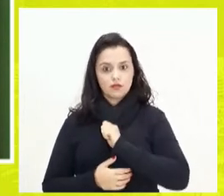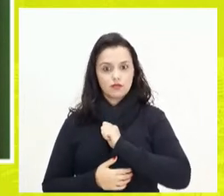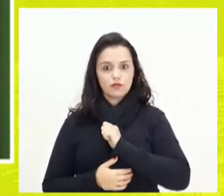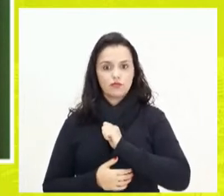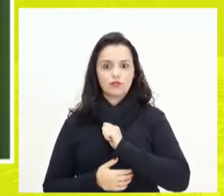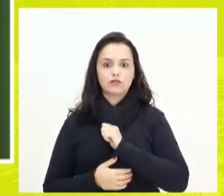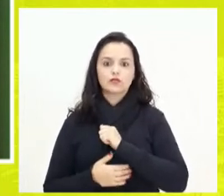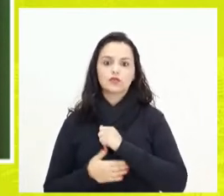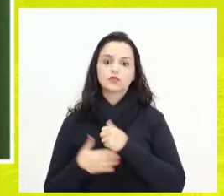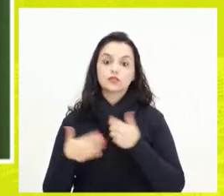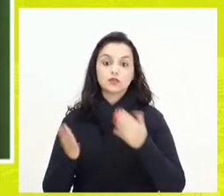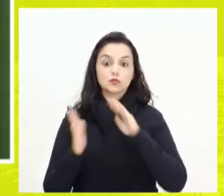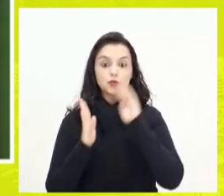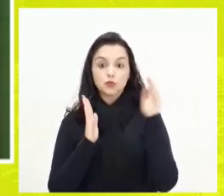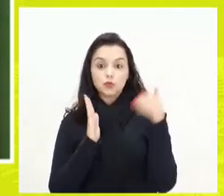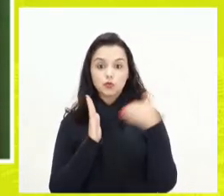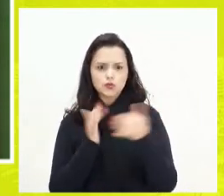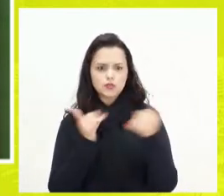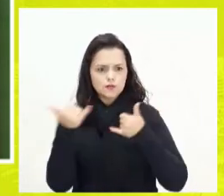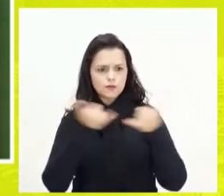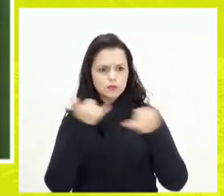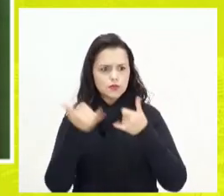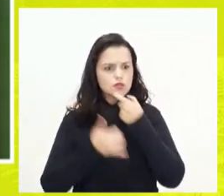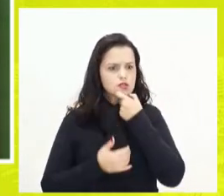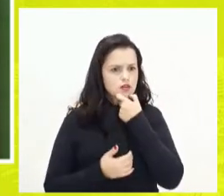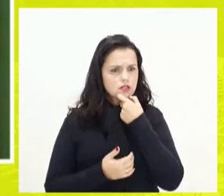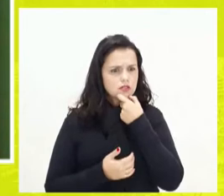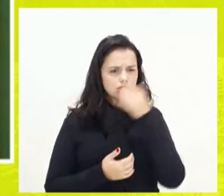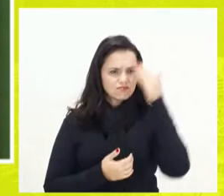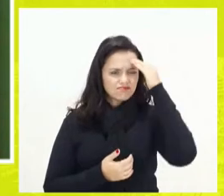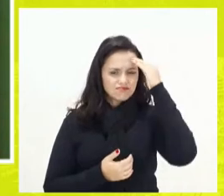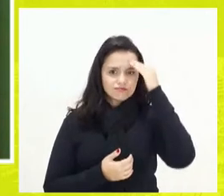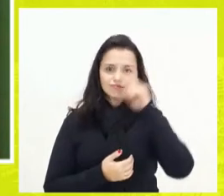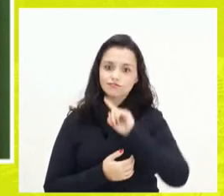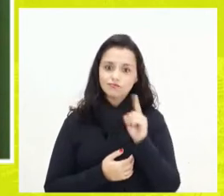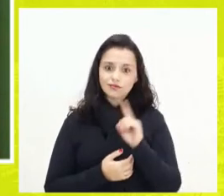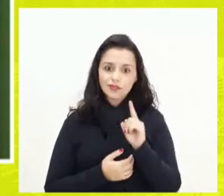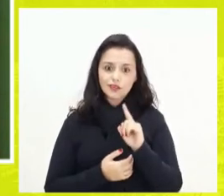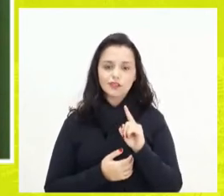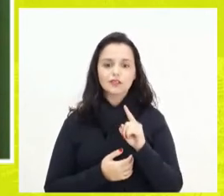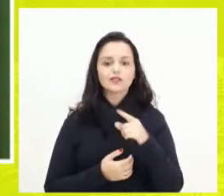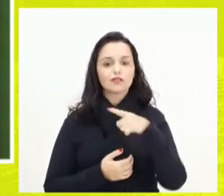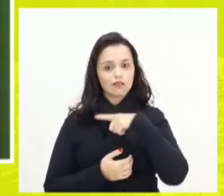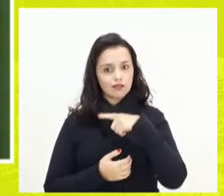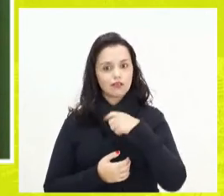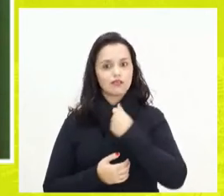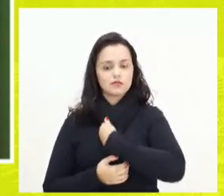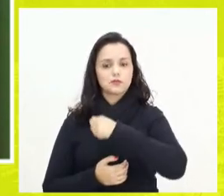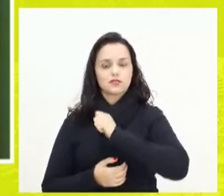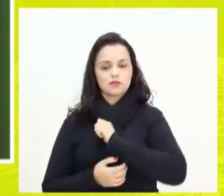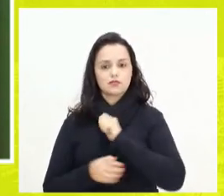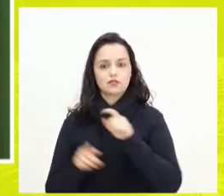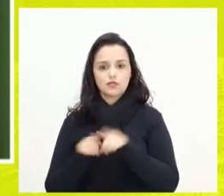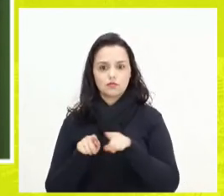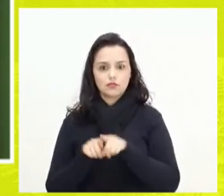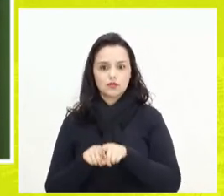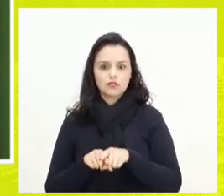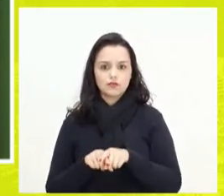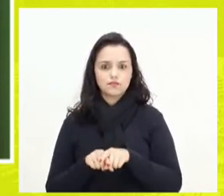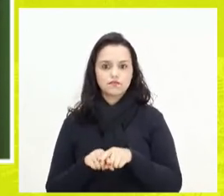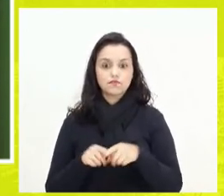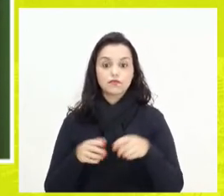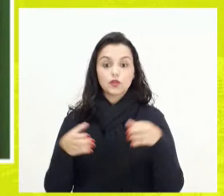in the united states people that only speak spanish in the united states they consume information in